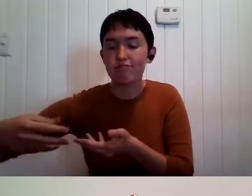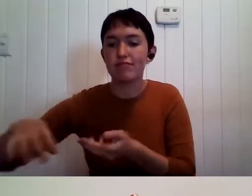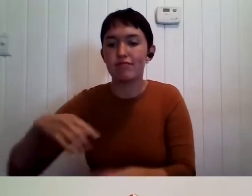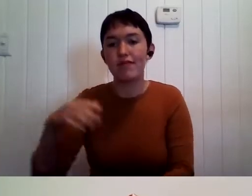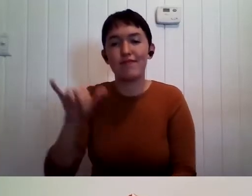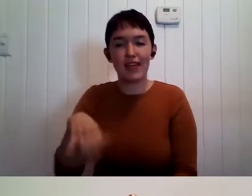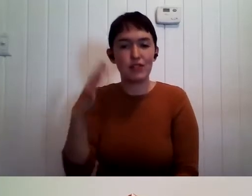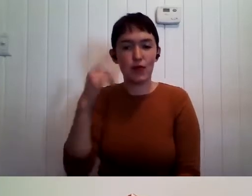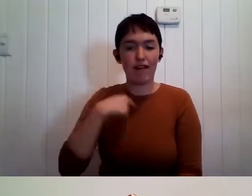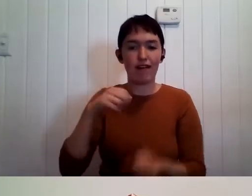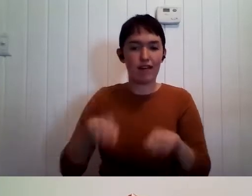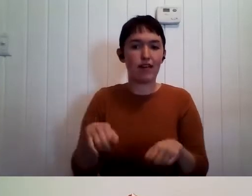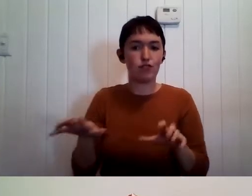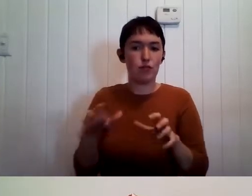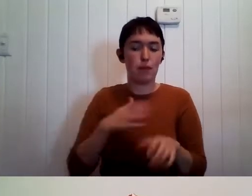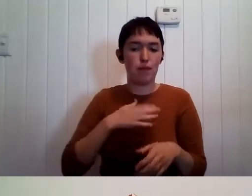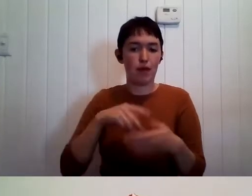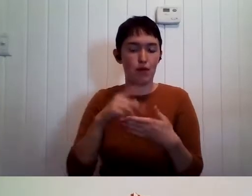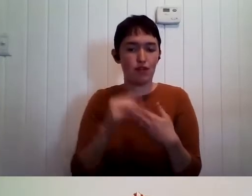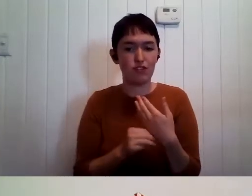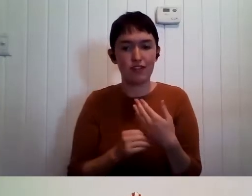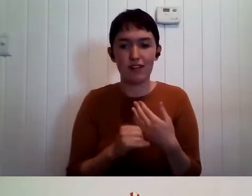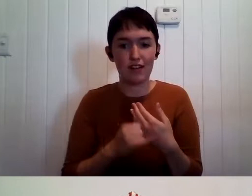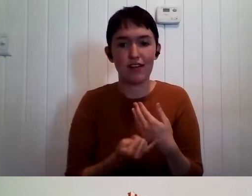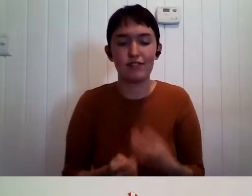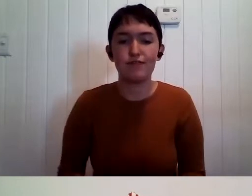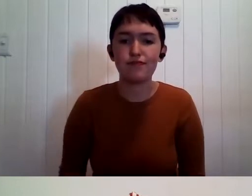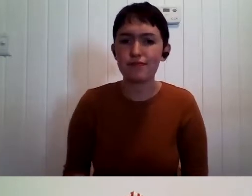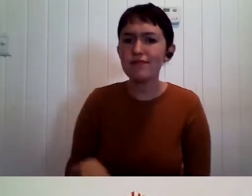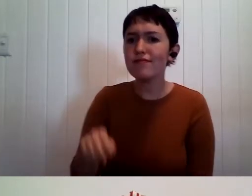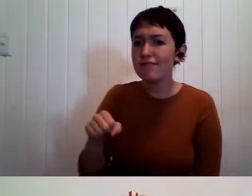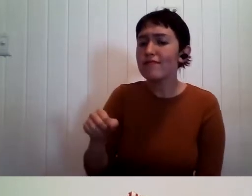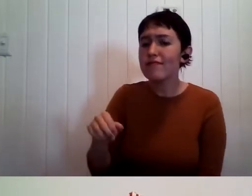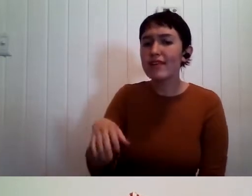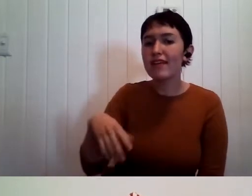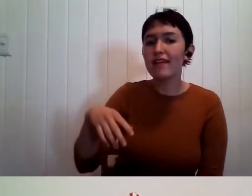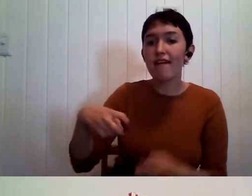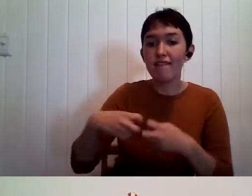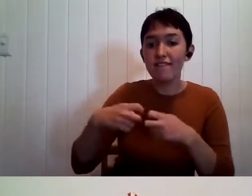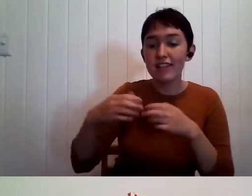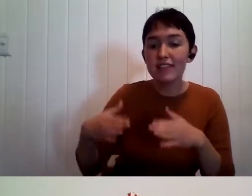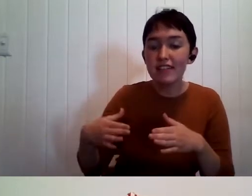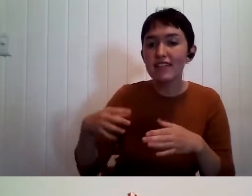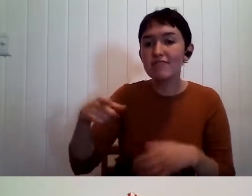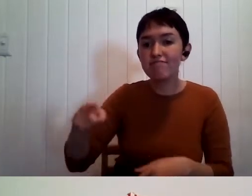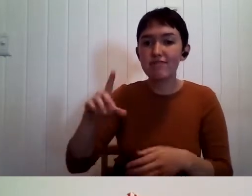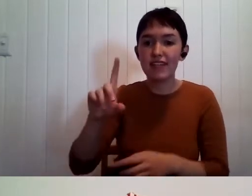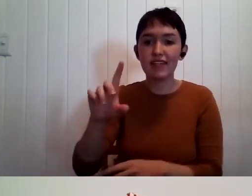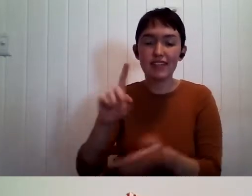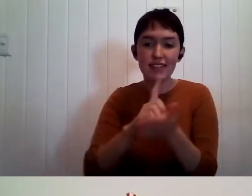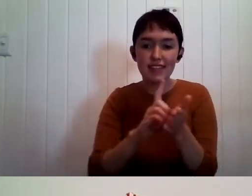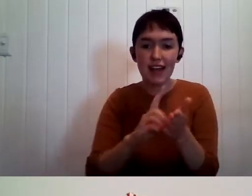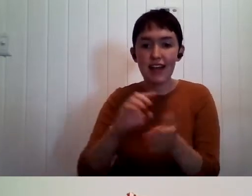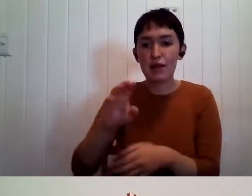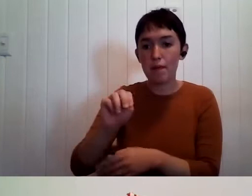me to do that. And biophysicists also are super helpful for like designing like the magnetic beads or any number of machines